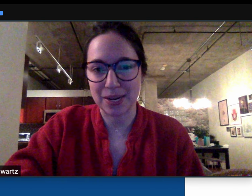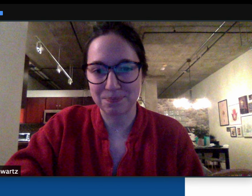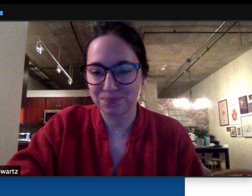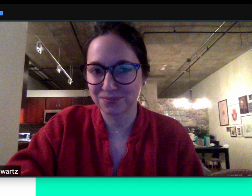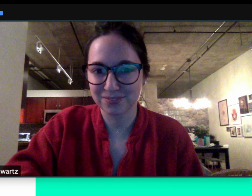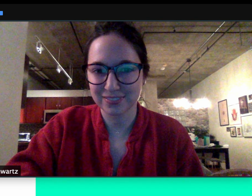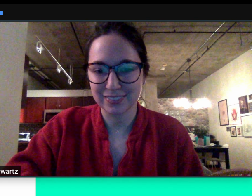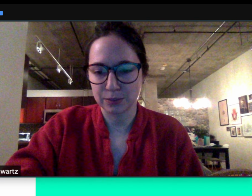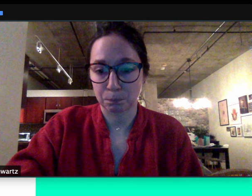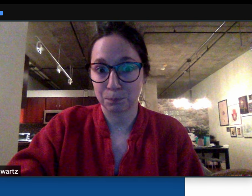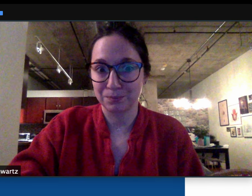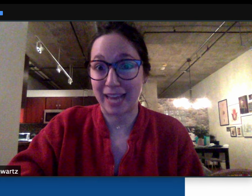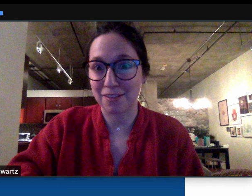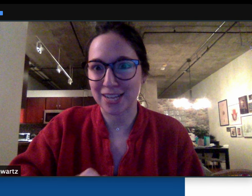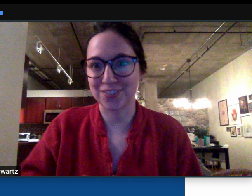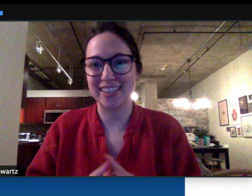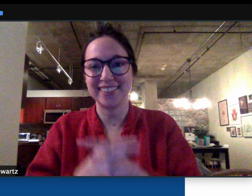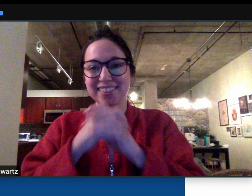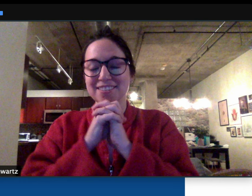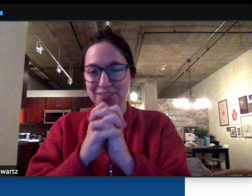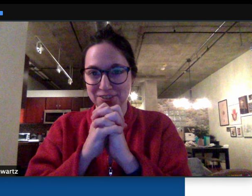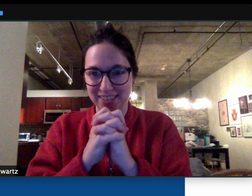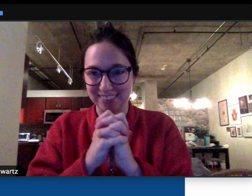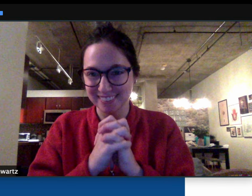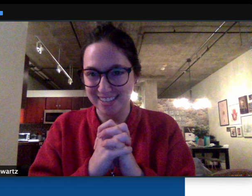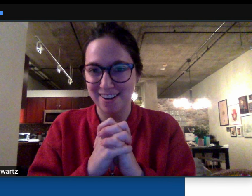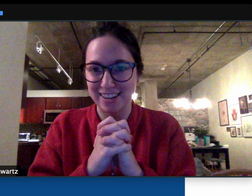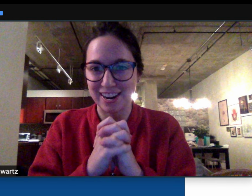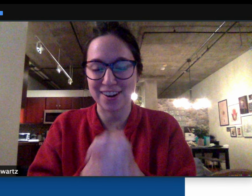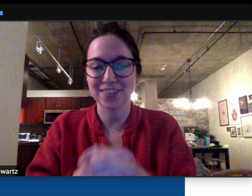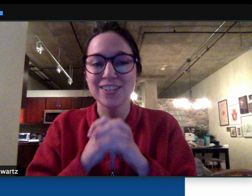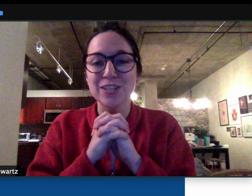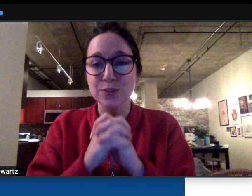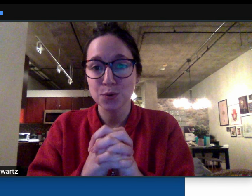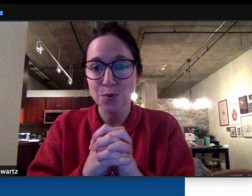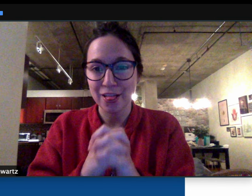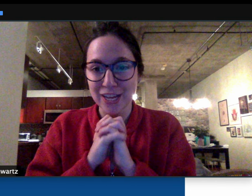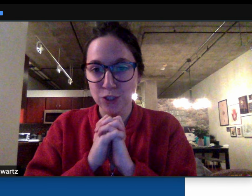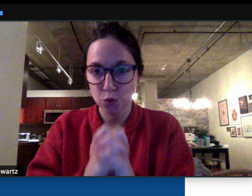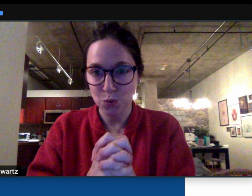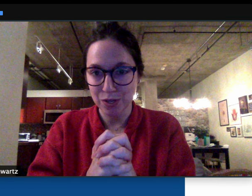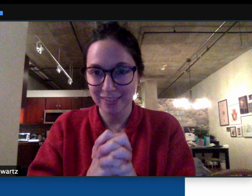Last one. Now last one. School, get ready, go.